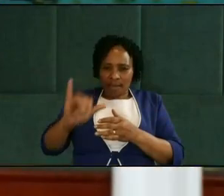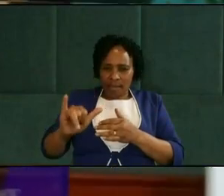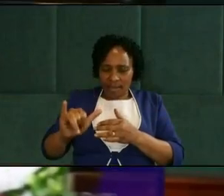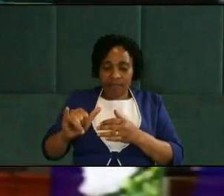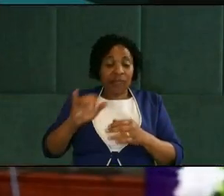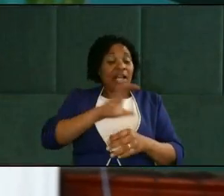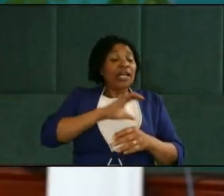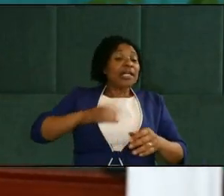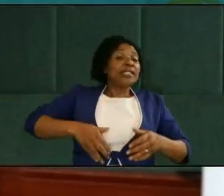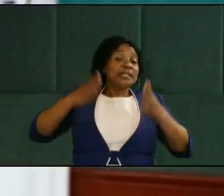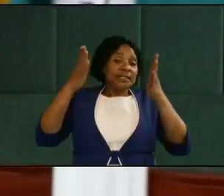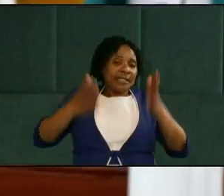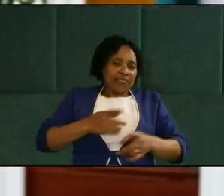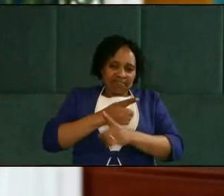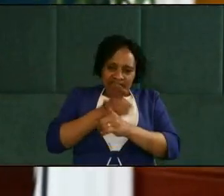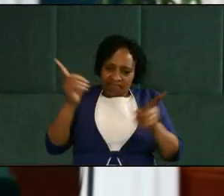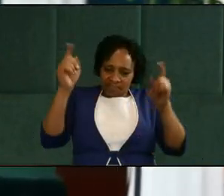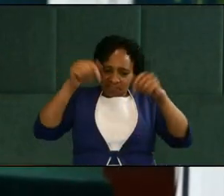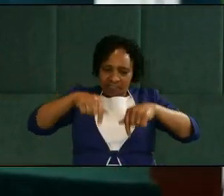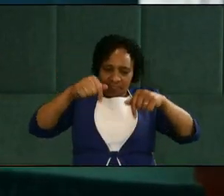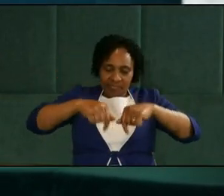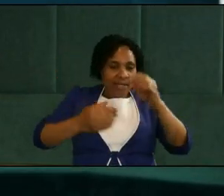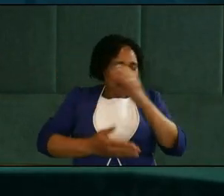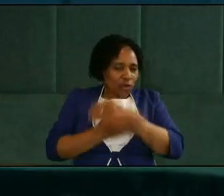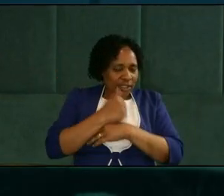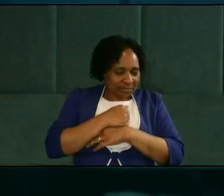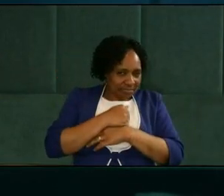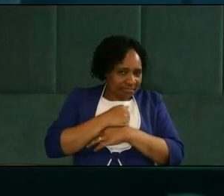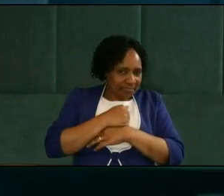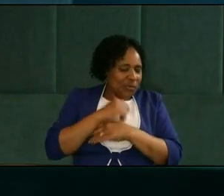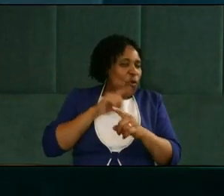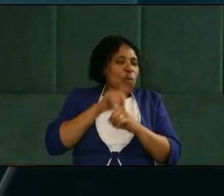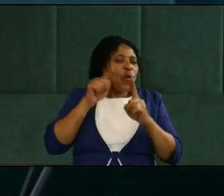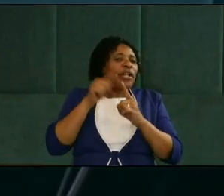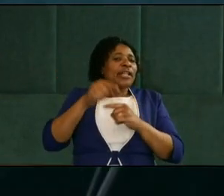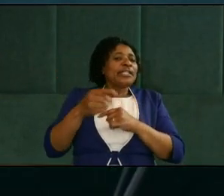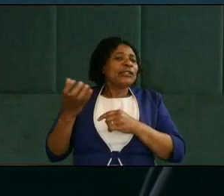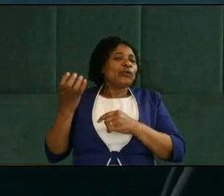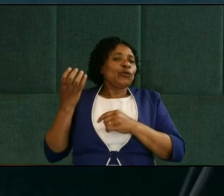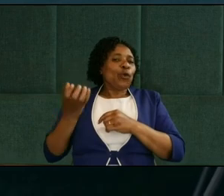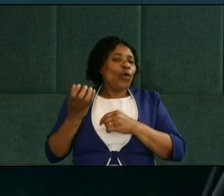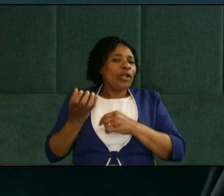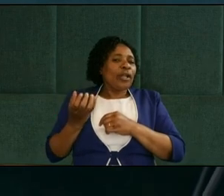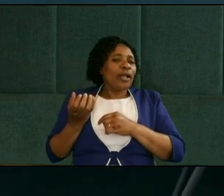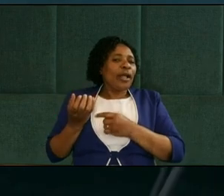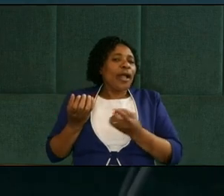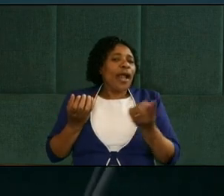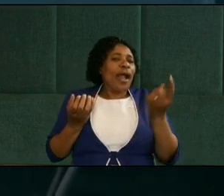this morning, when is that stone arriving?